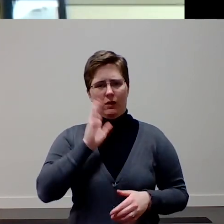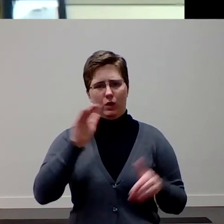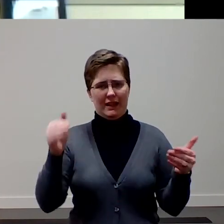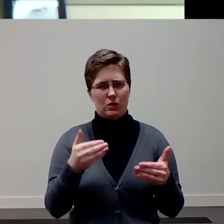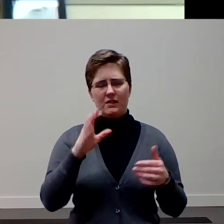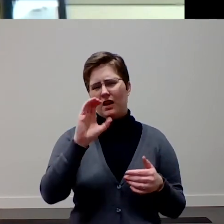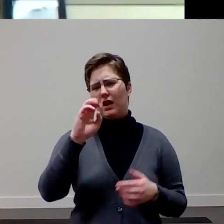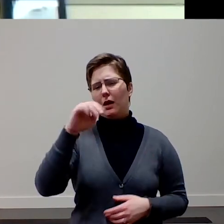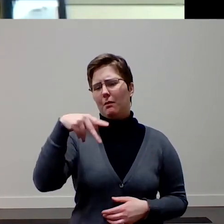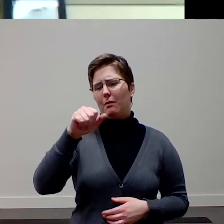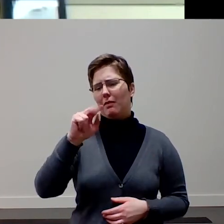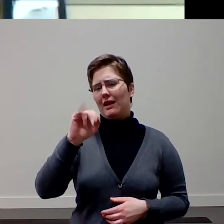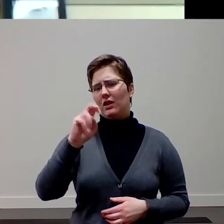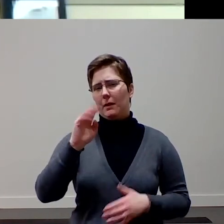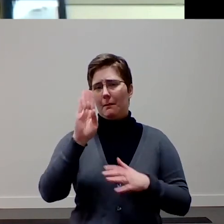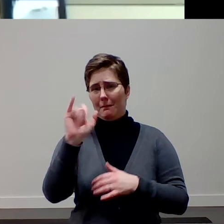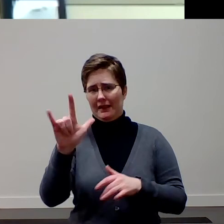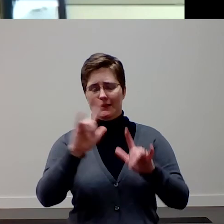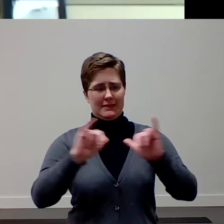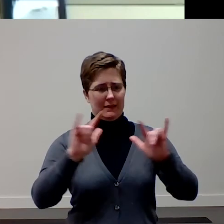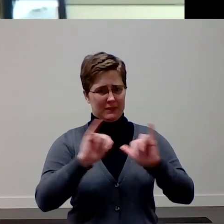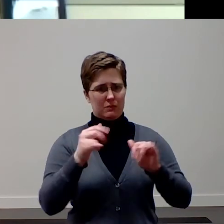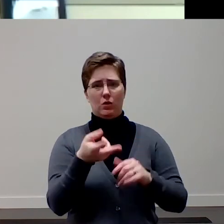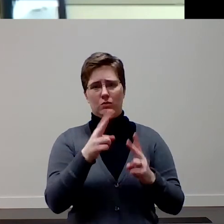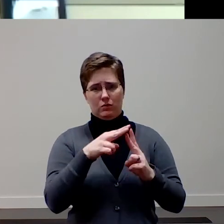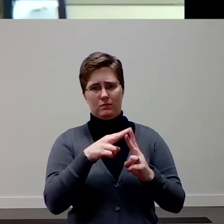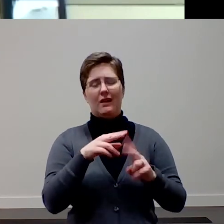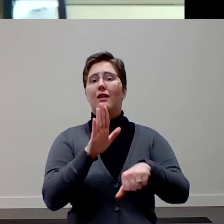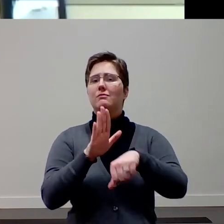Chris may still be with Jim and Jim.